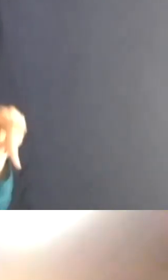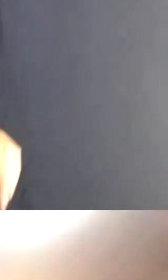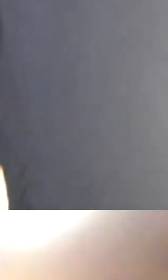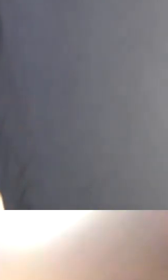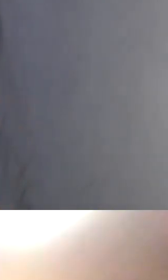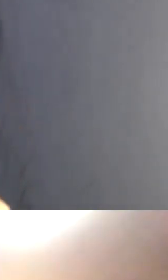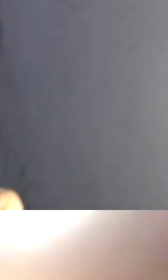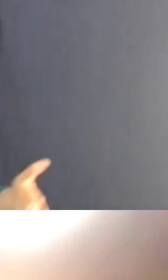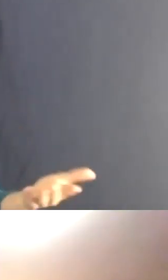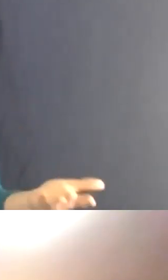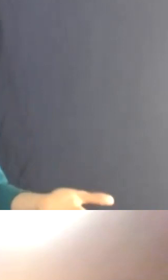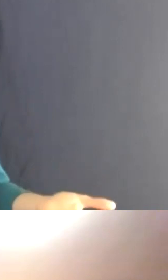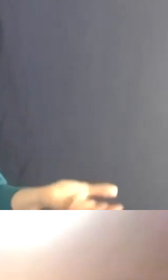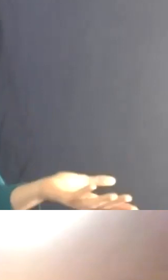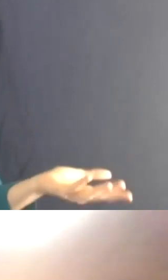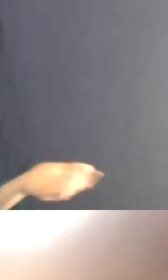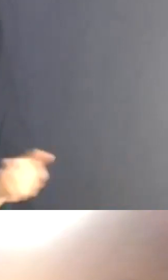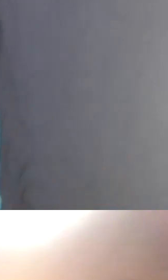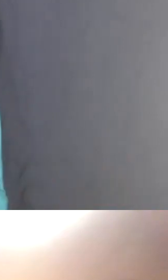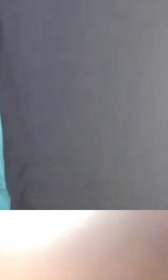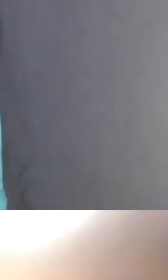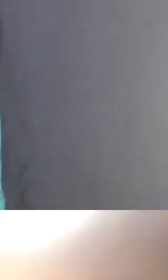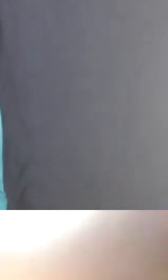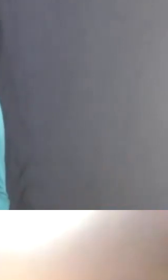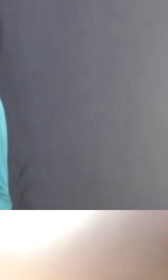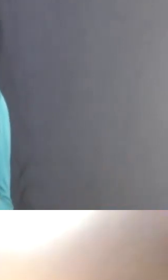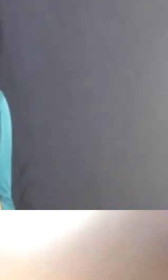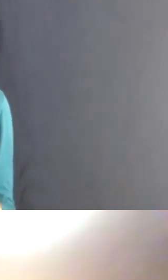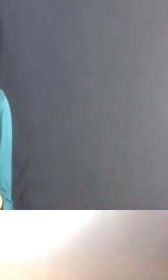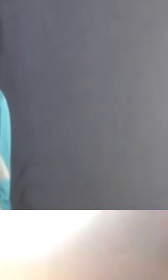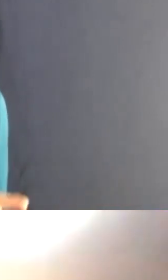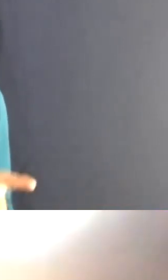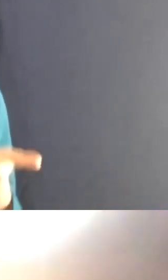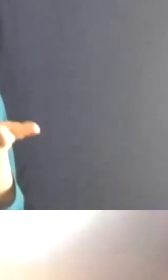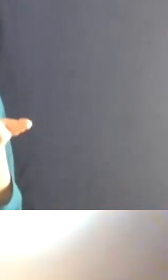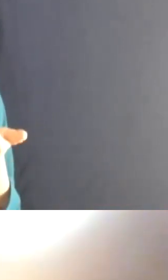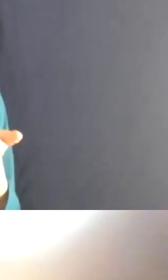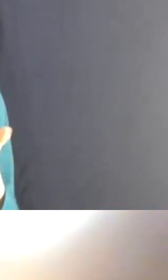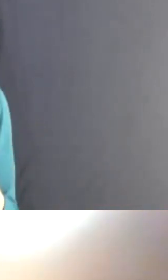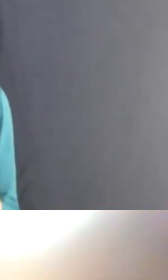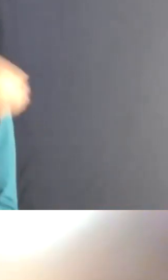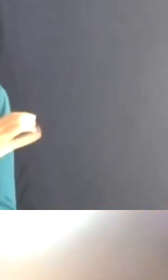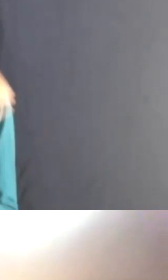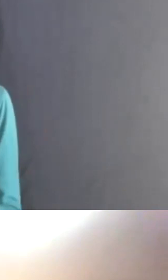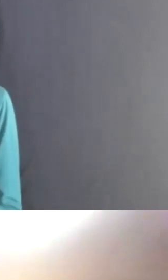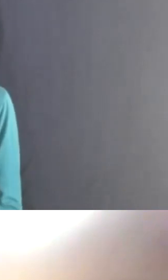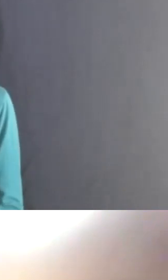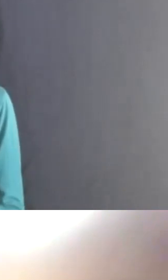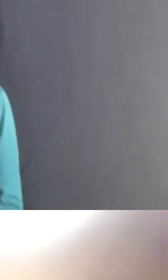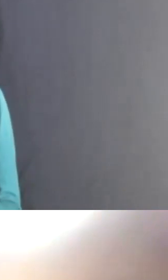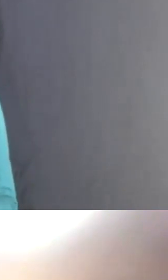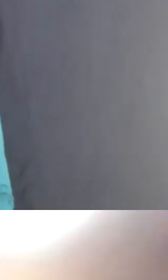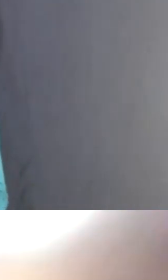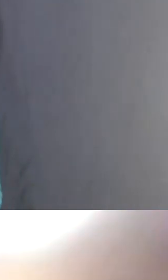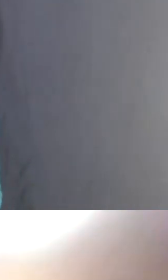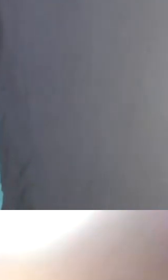management. And that would be predominantly the provider's clinical opinion? Yep, based off